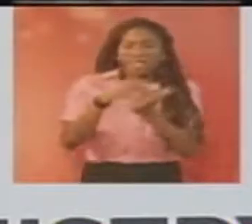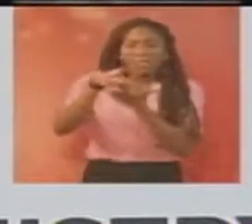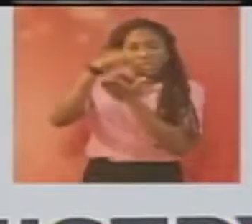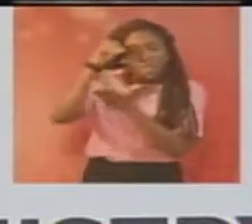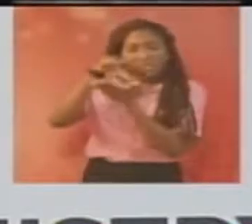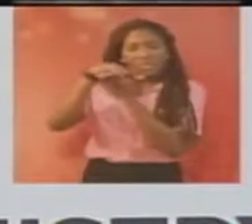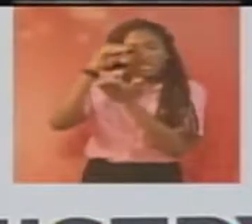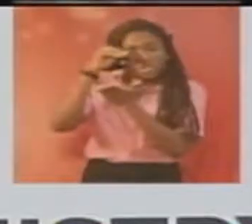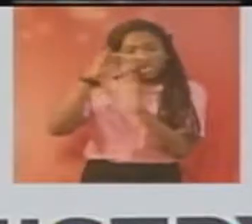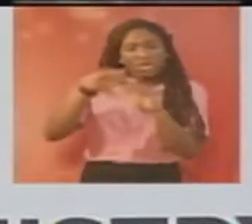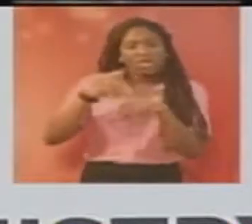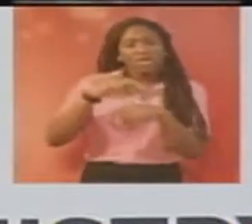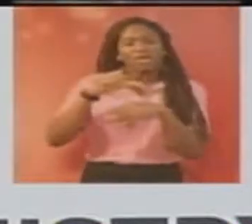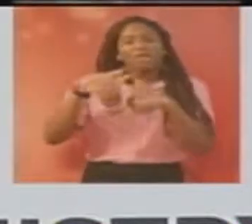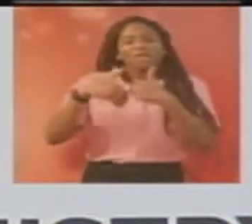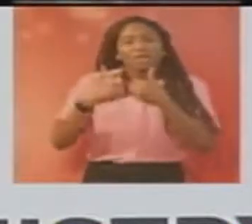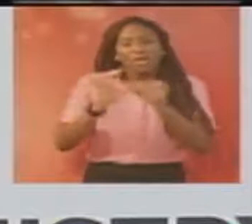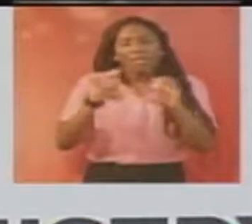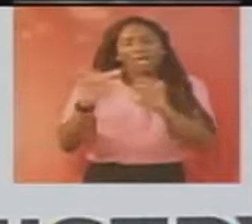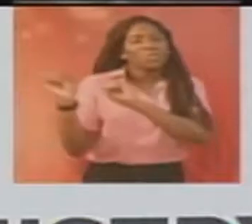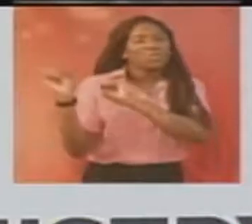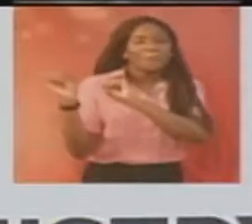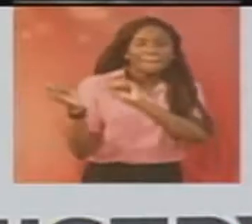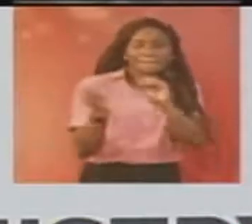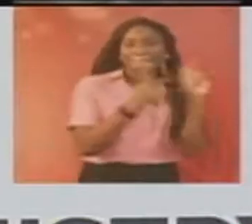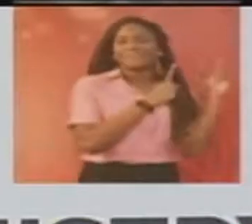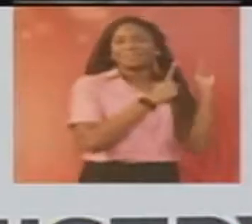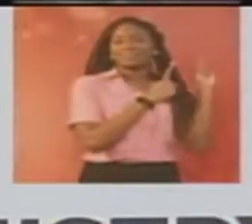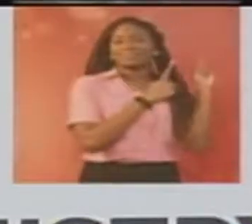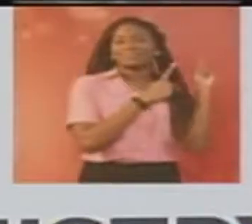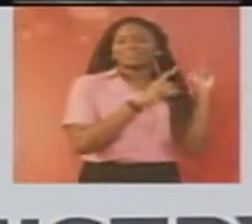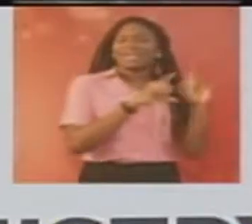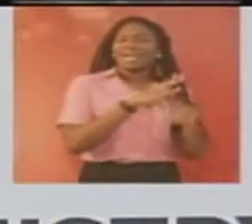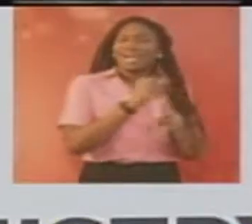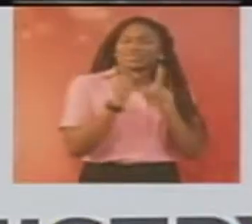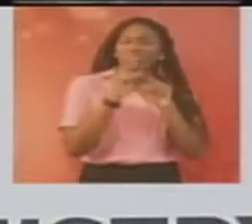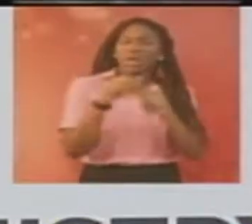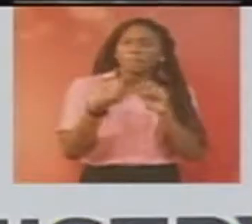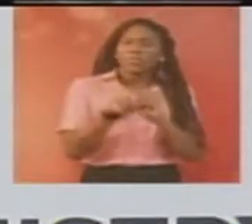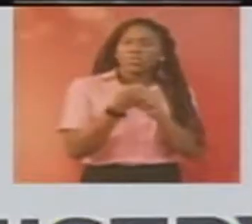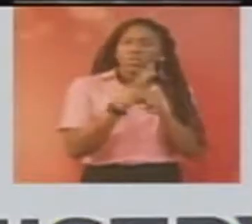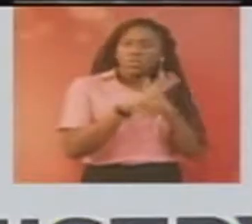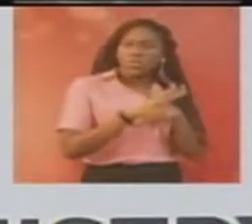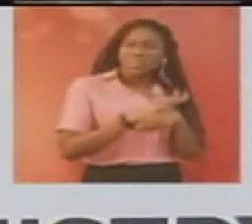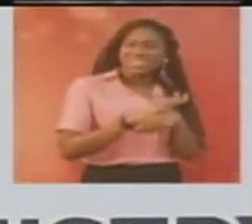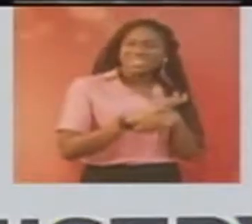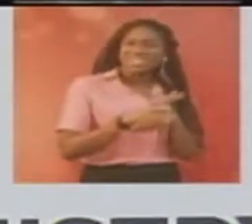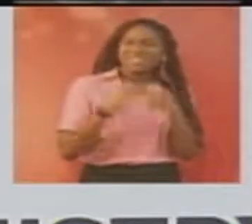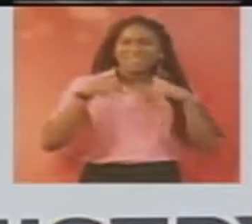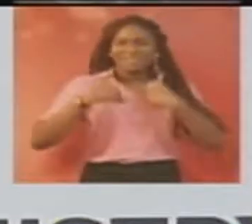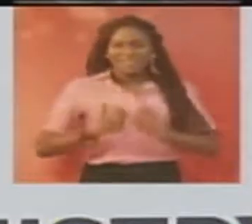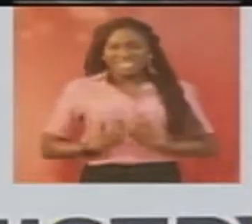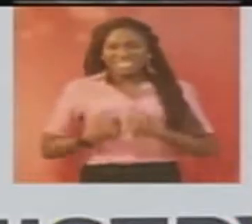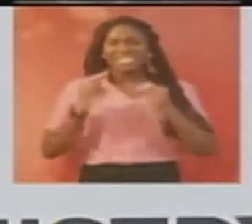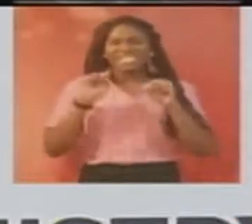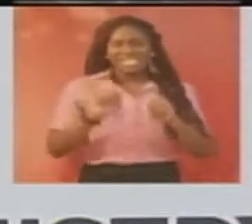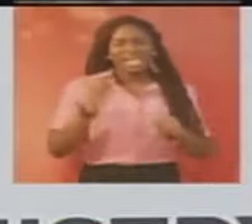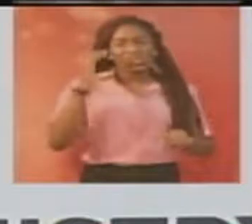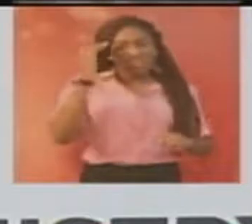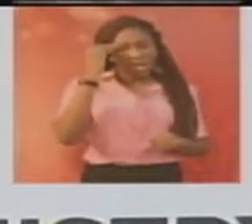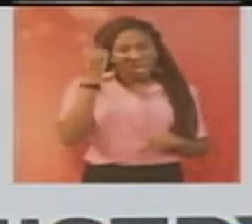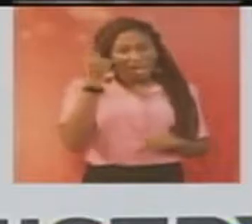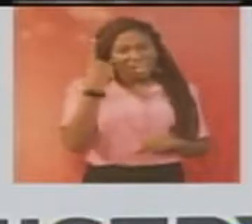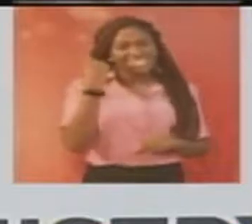to the end of the tunnel we are. So where the fatigue is concerned, we do understand that doing things